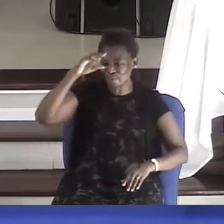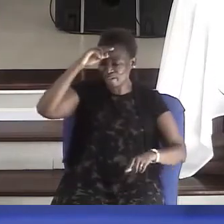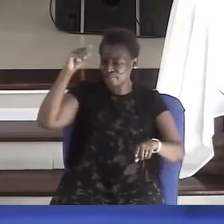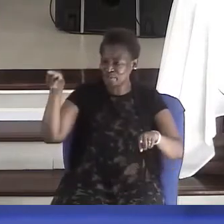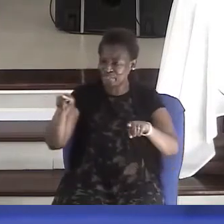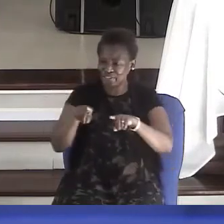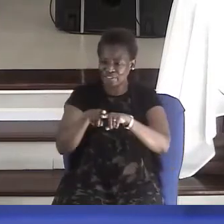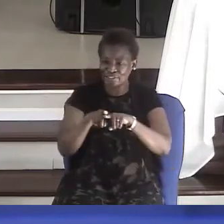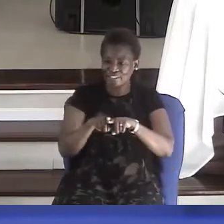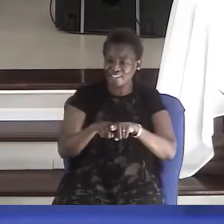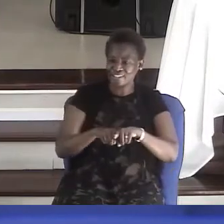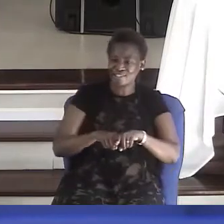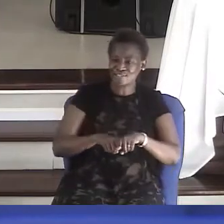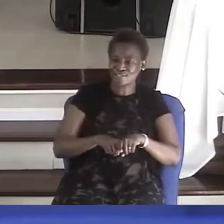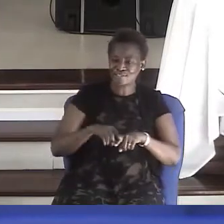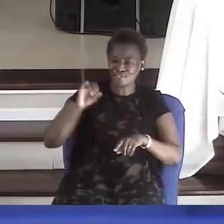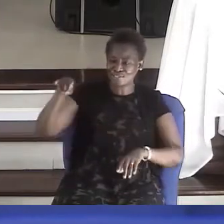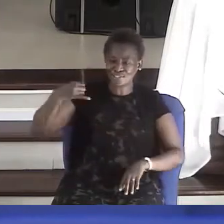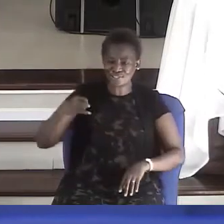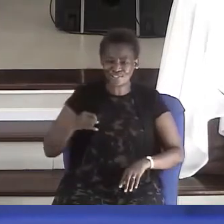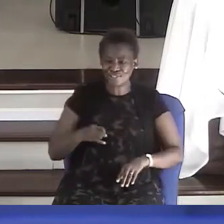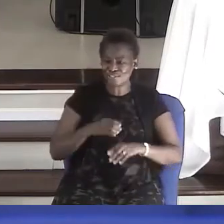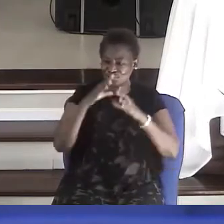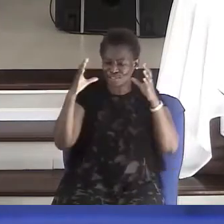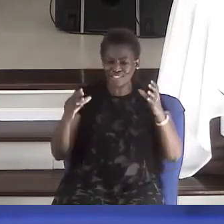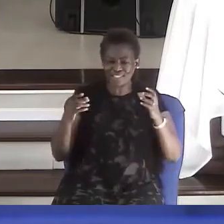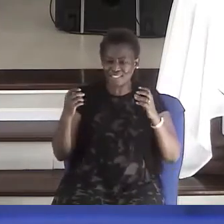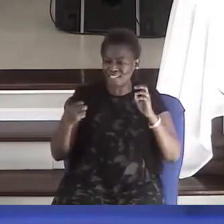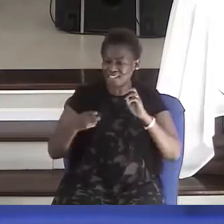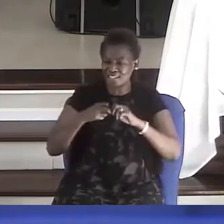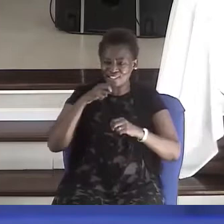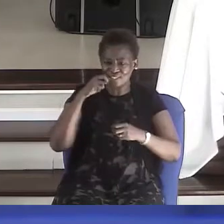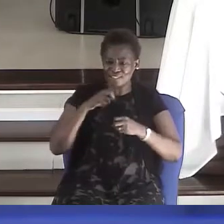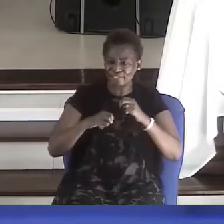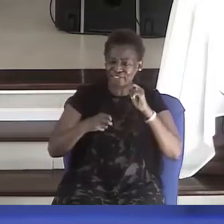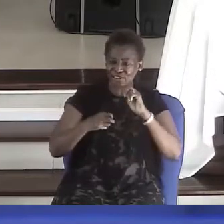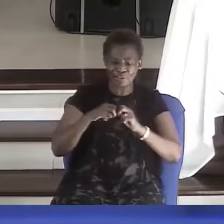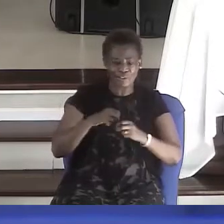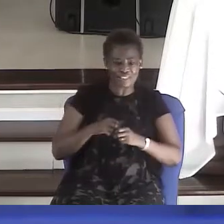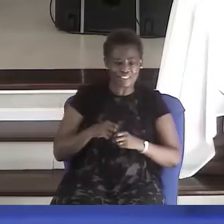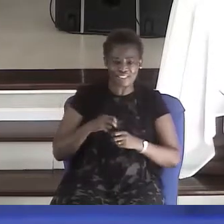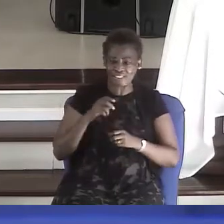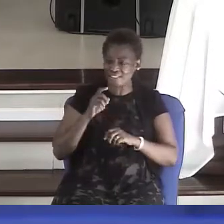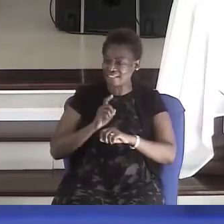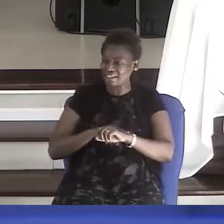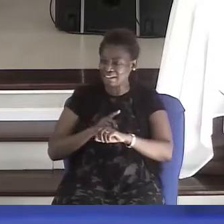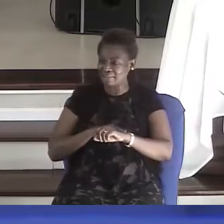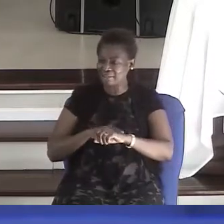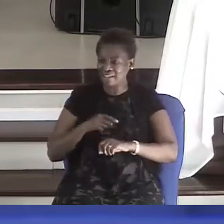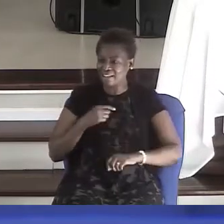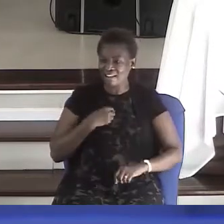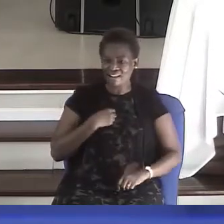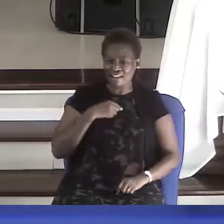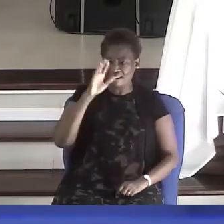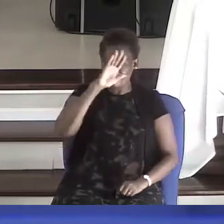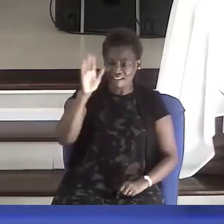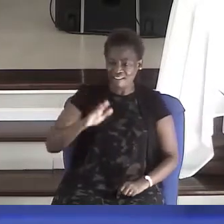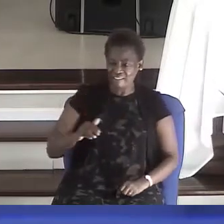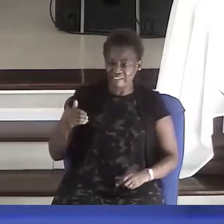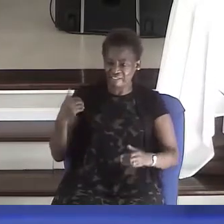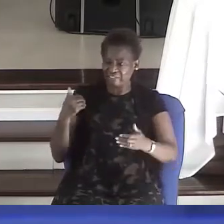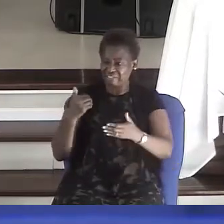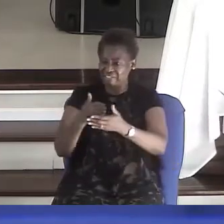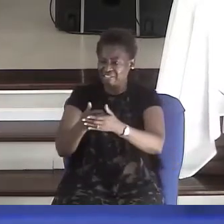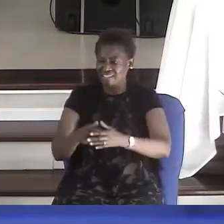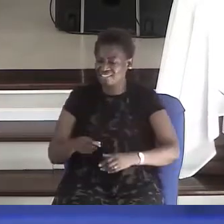a difficult time. I've been so stretched. I did not even reach. I just got news from faithful people from time